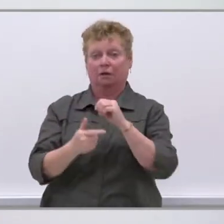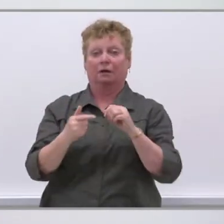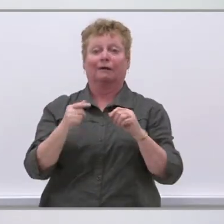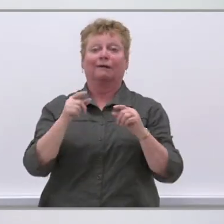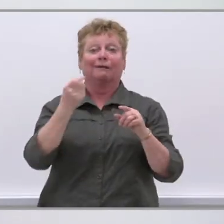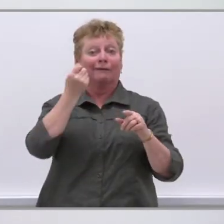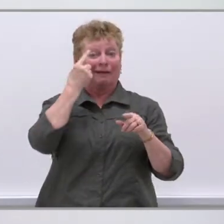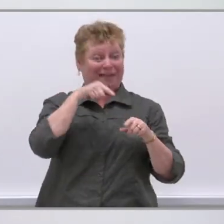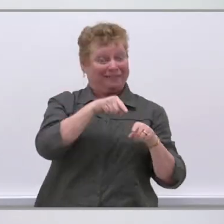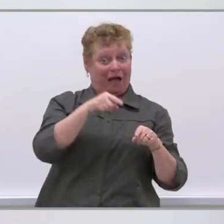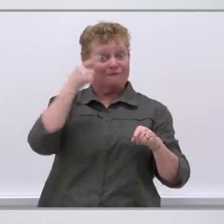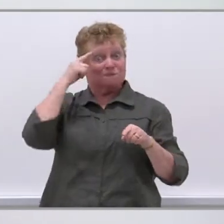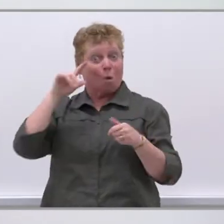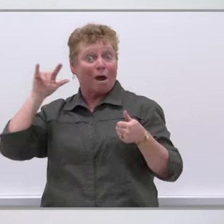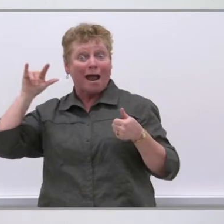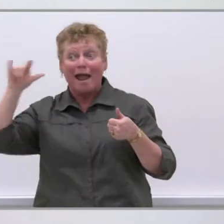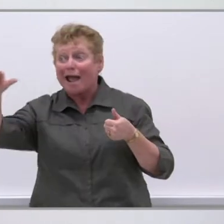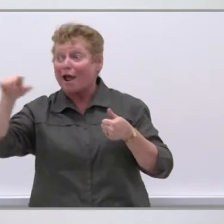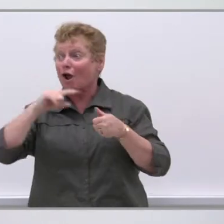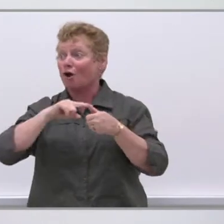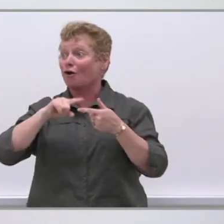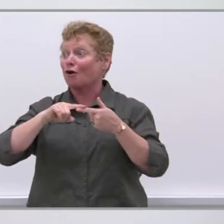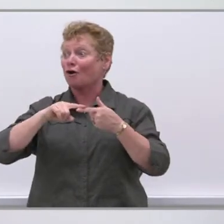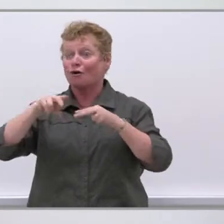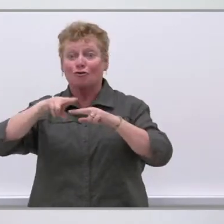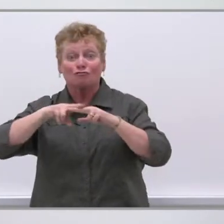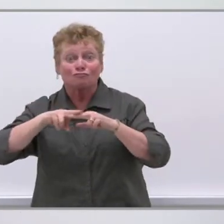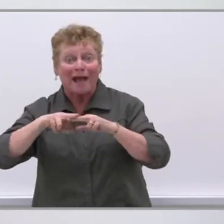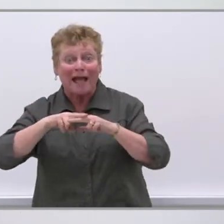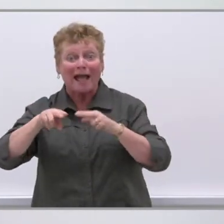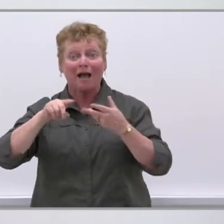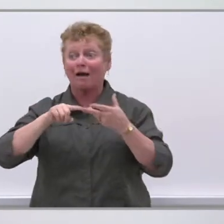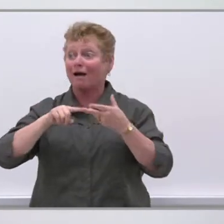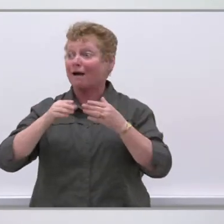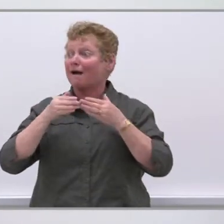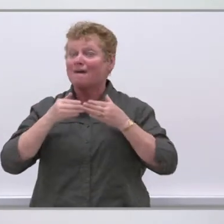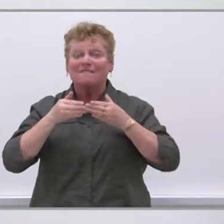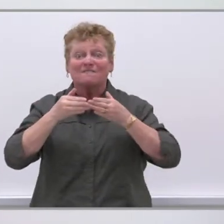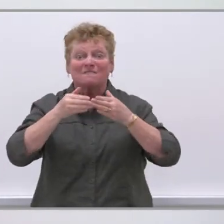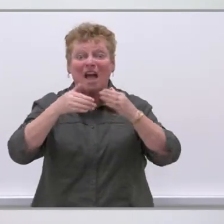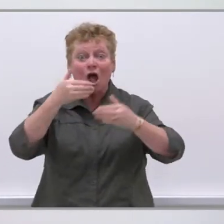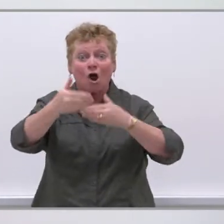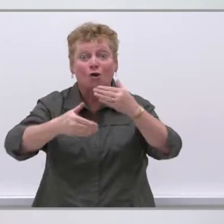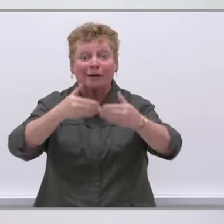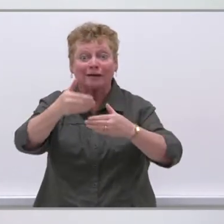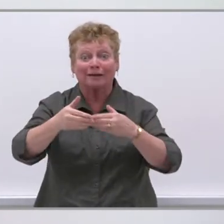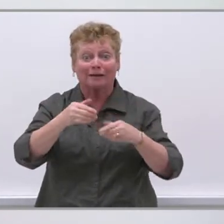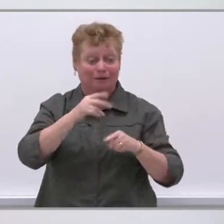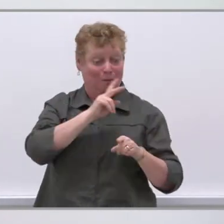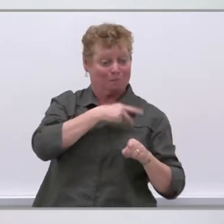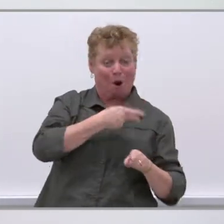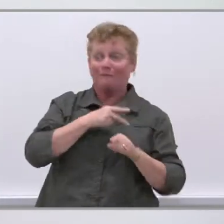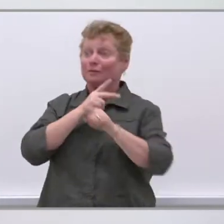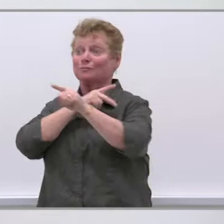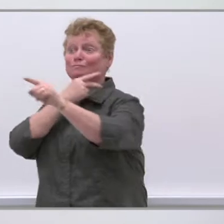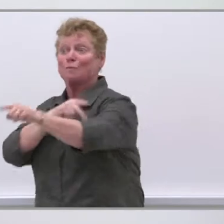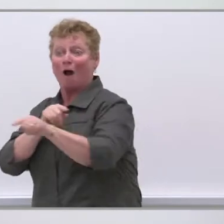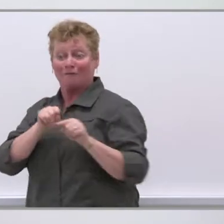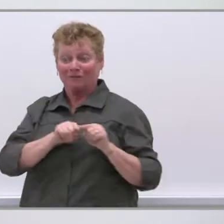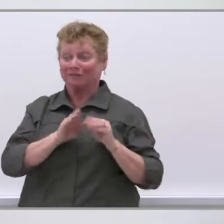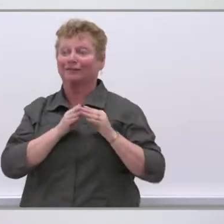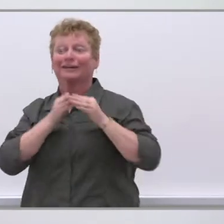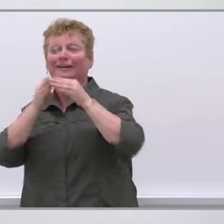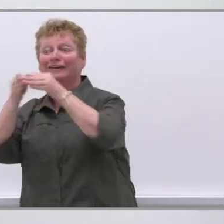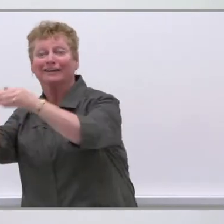by air, rail, or on ferries between provinces, as these are